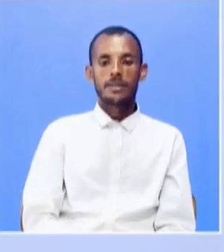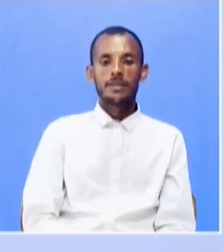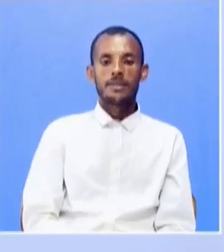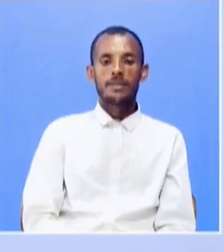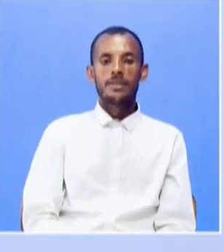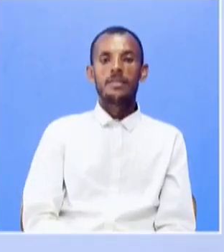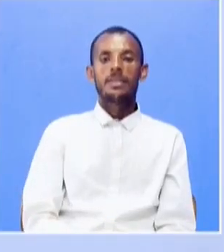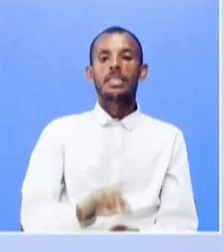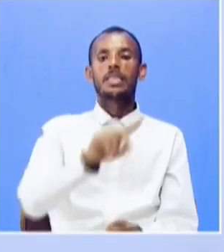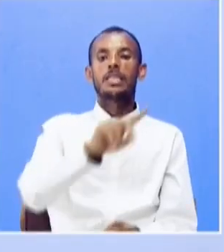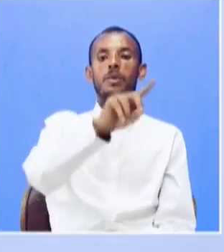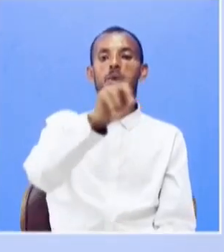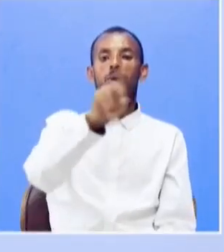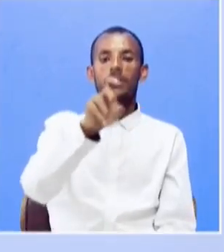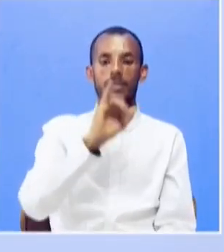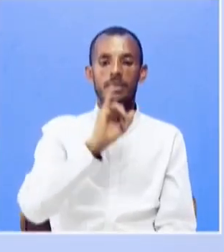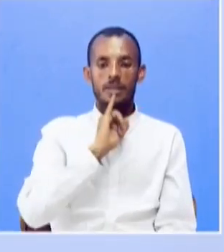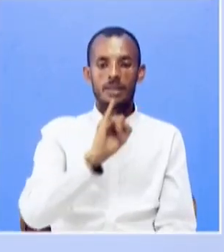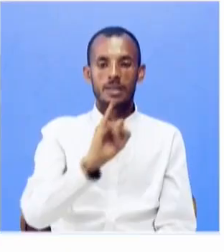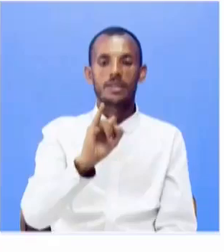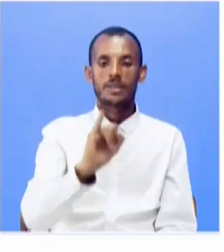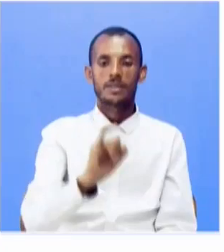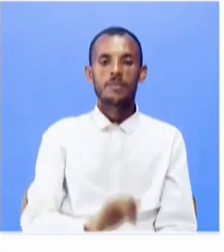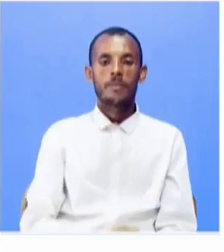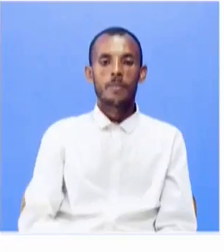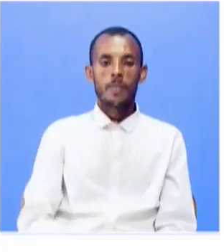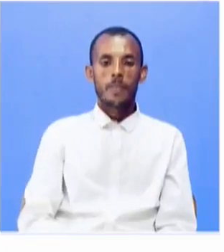So the question is,